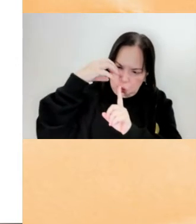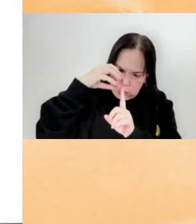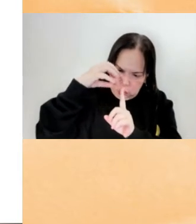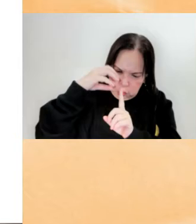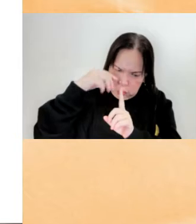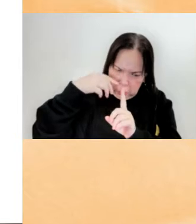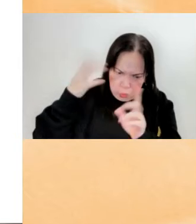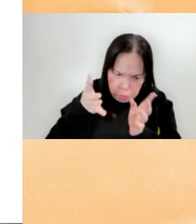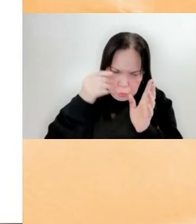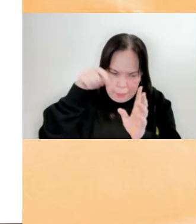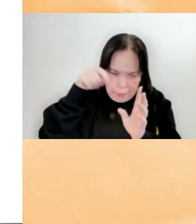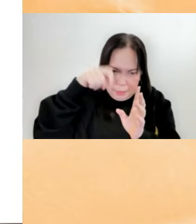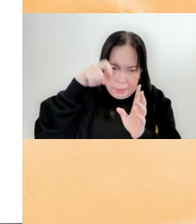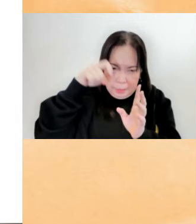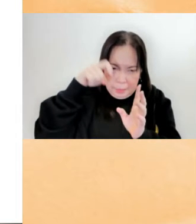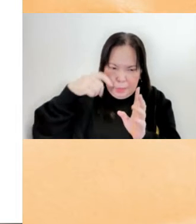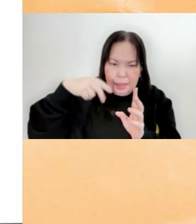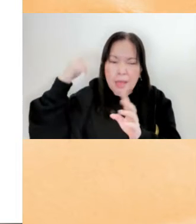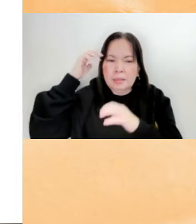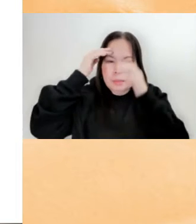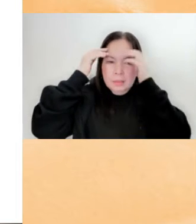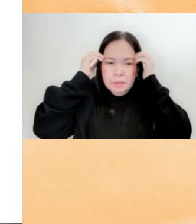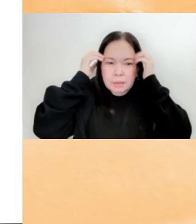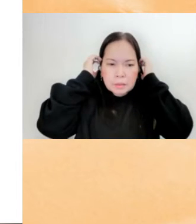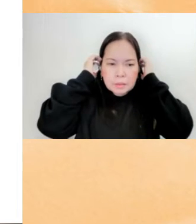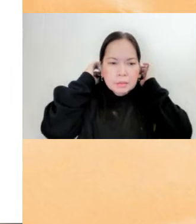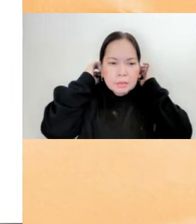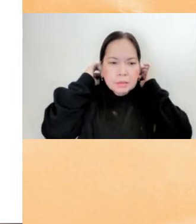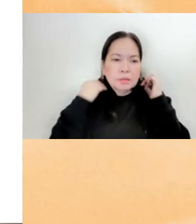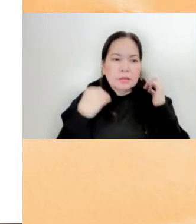best. Most of us will have